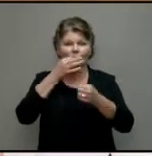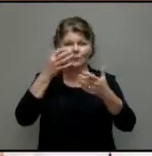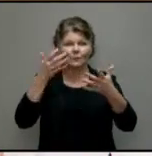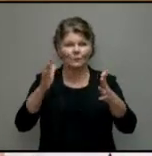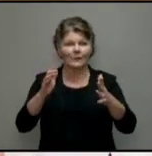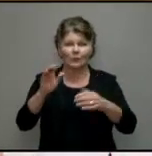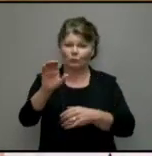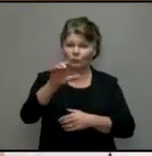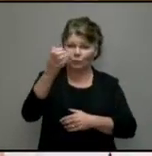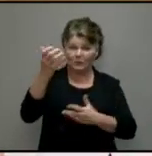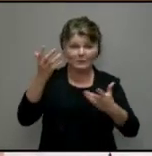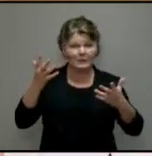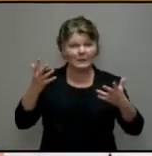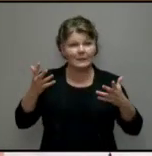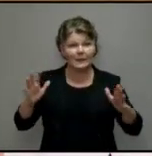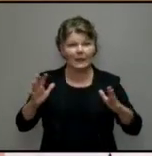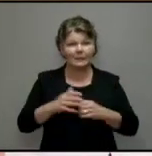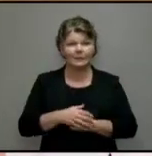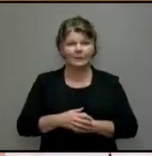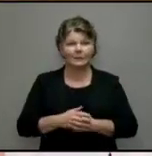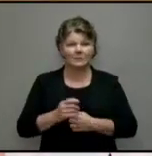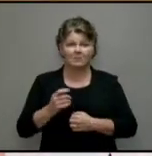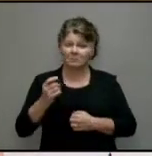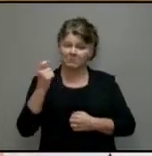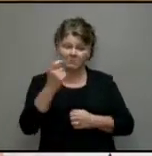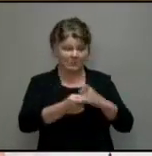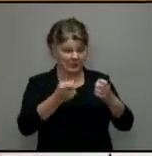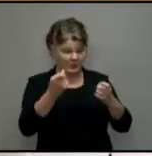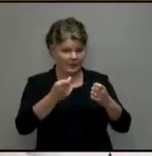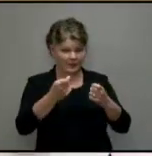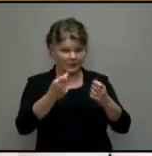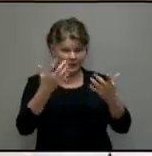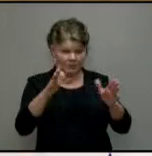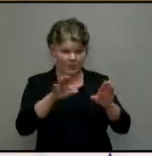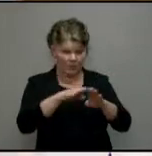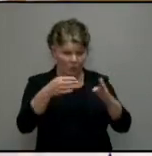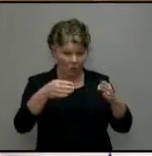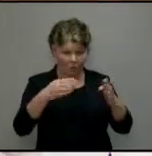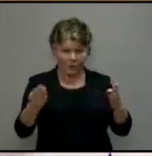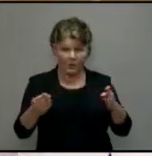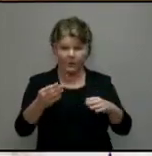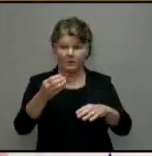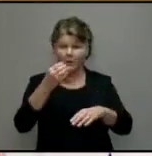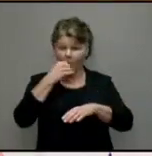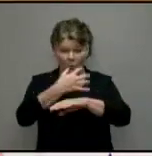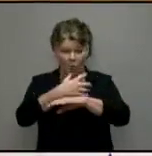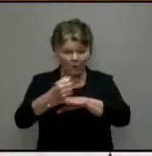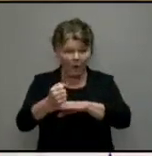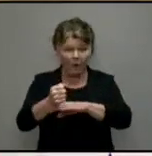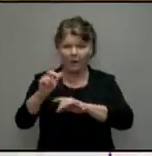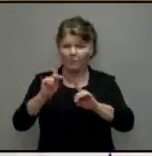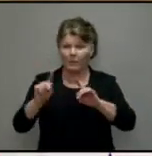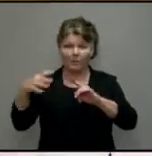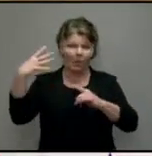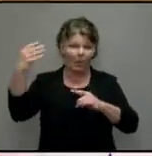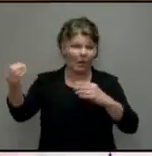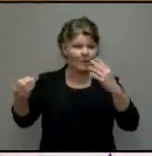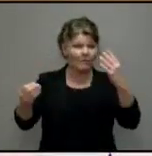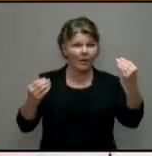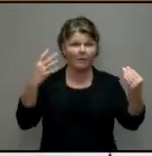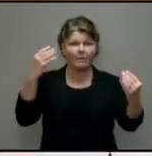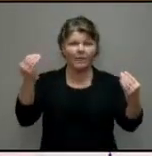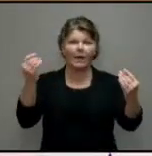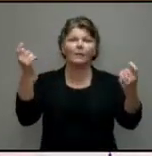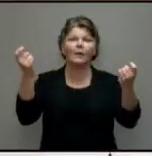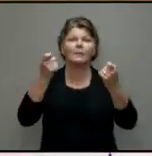Christmas is over. The gifts have been opened, the food is gone, the company has gone home, the celebrations leave us